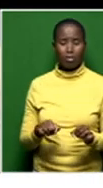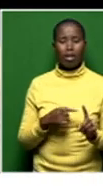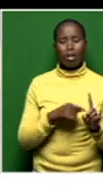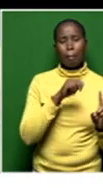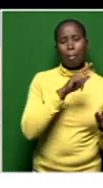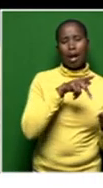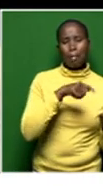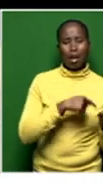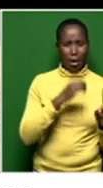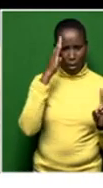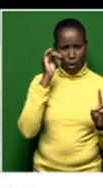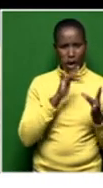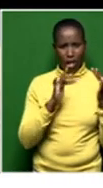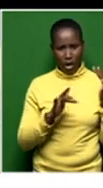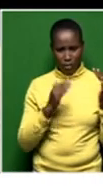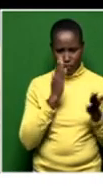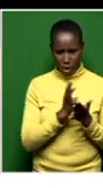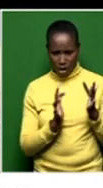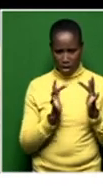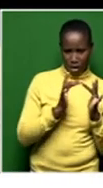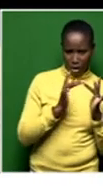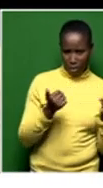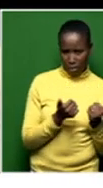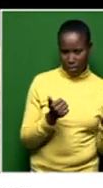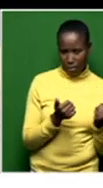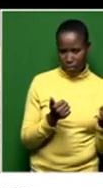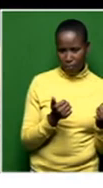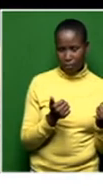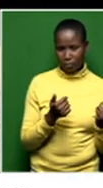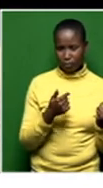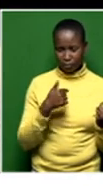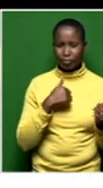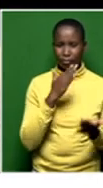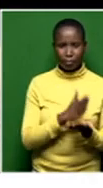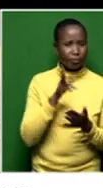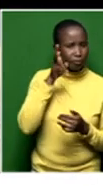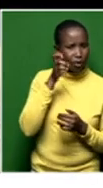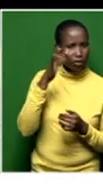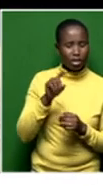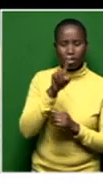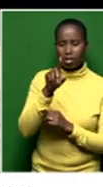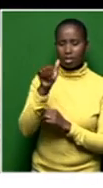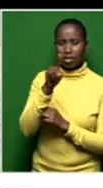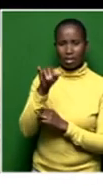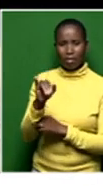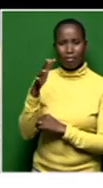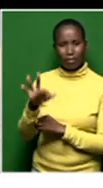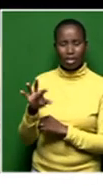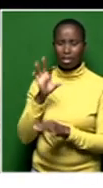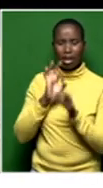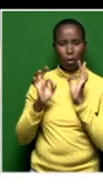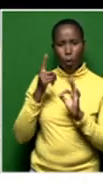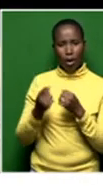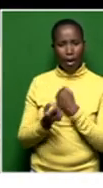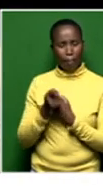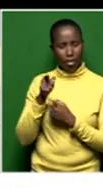we lost you, but I think you're back on now. I'm sure you caught the end there of Zaza's answer, just talking to what's actually